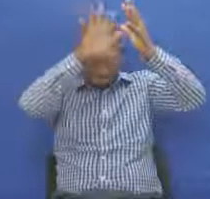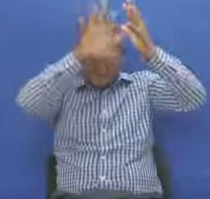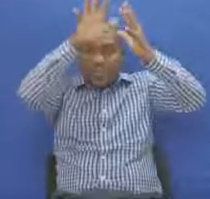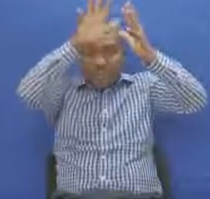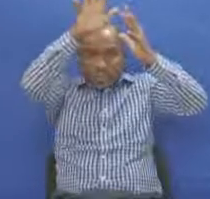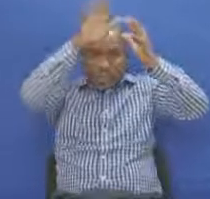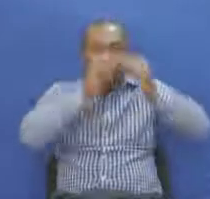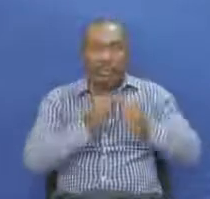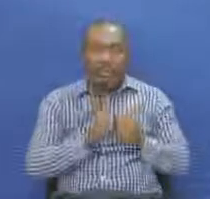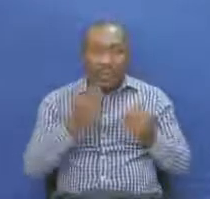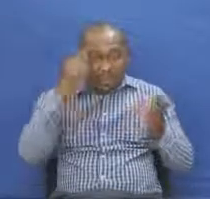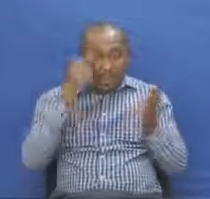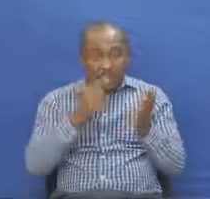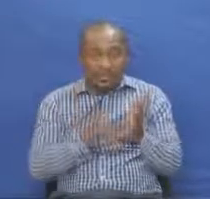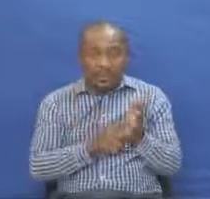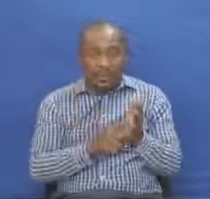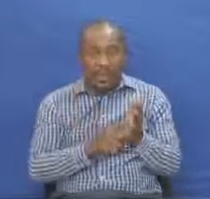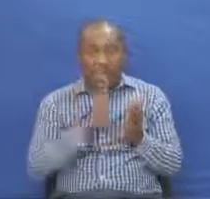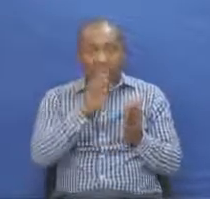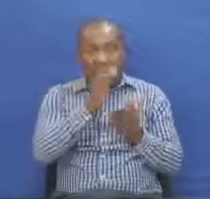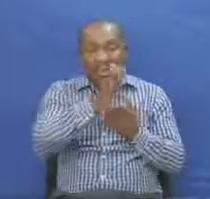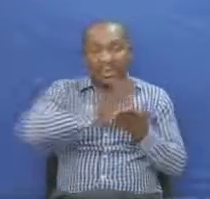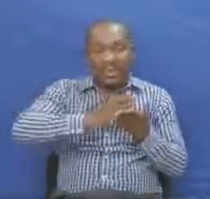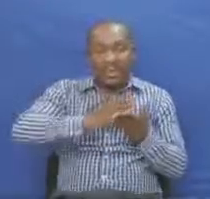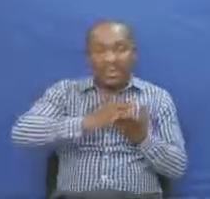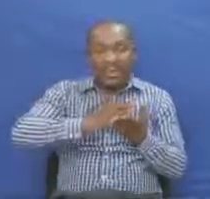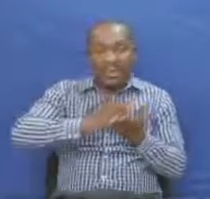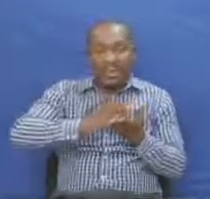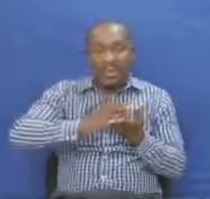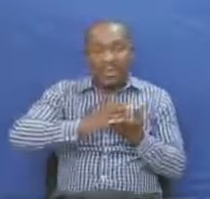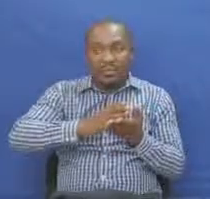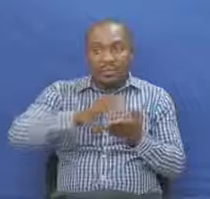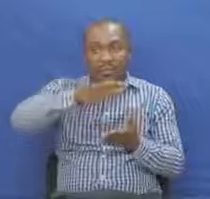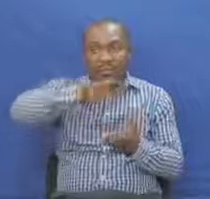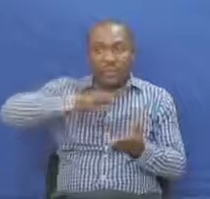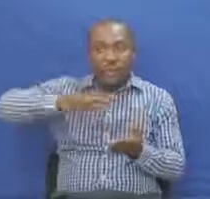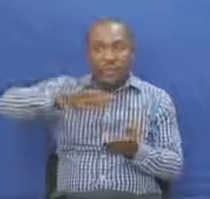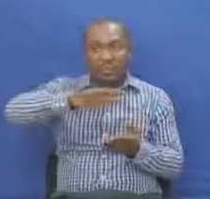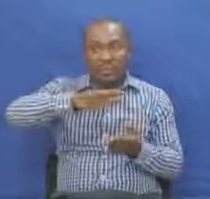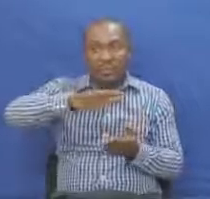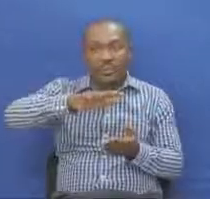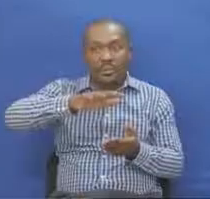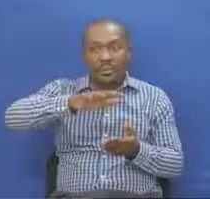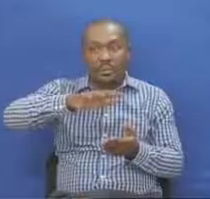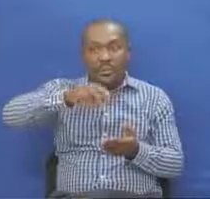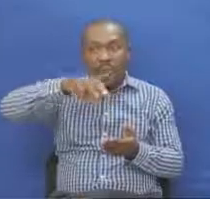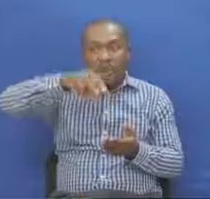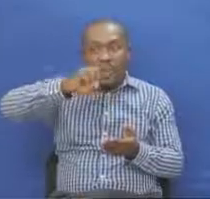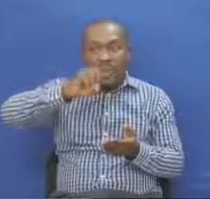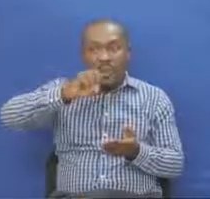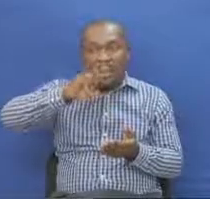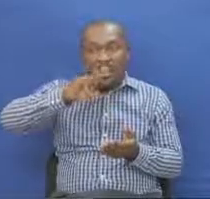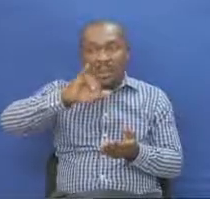high dividing cells. We also have another type of growth,